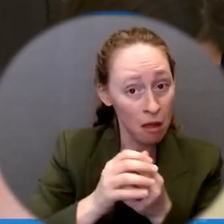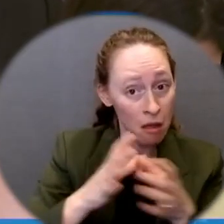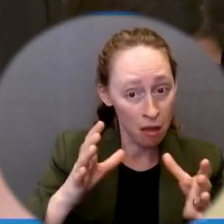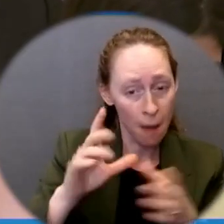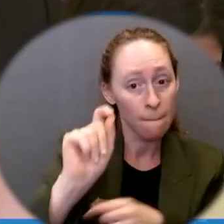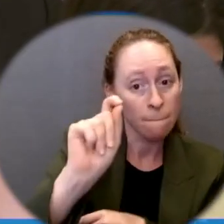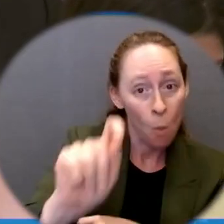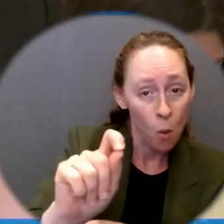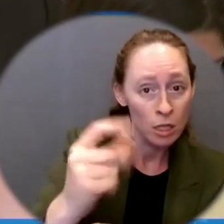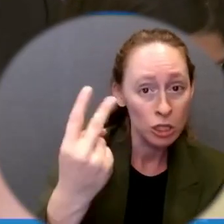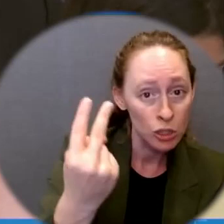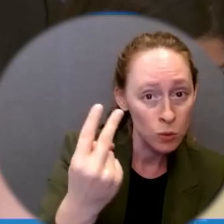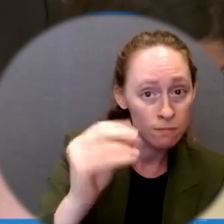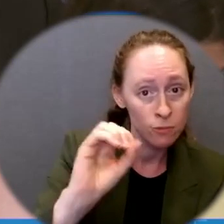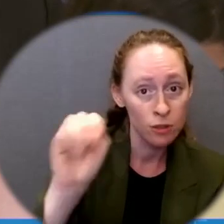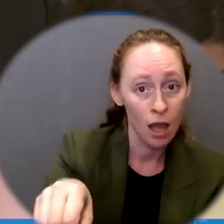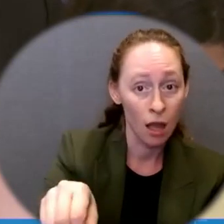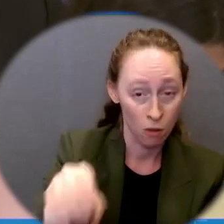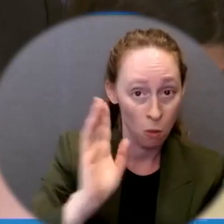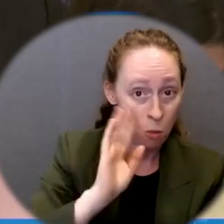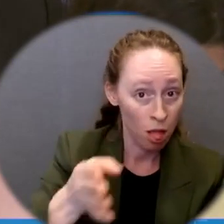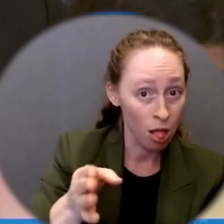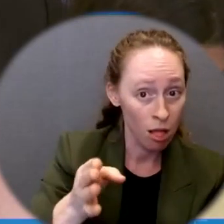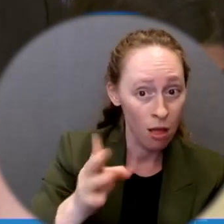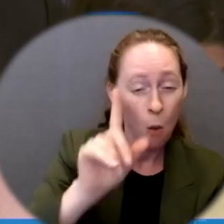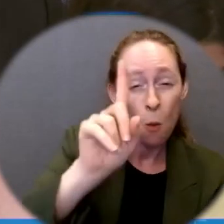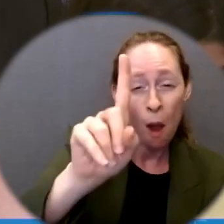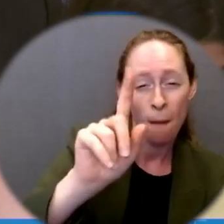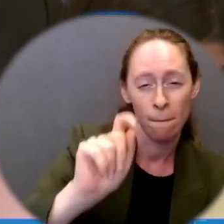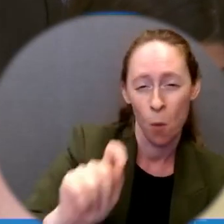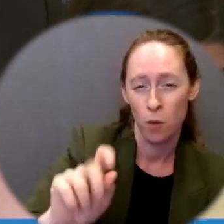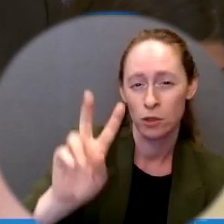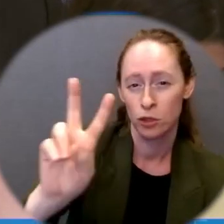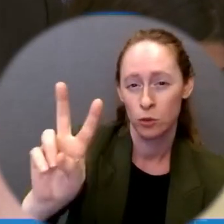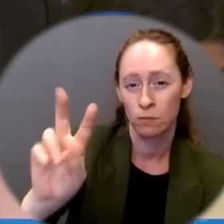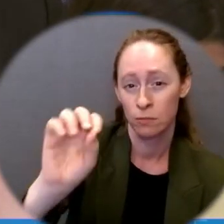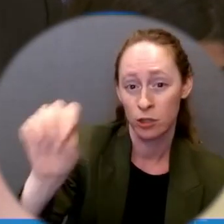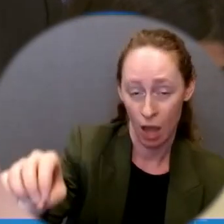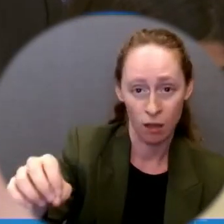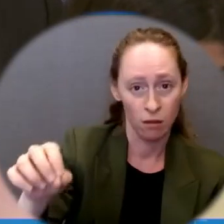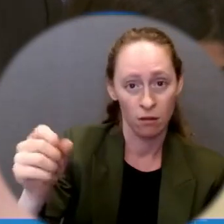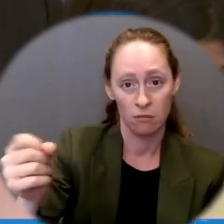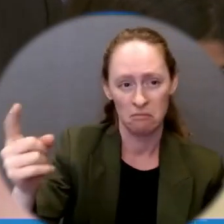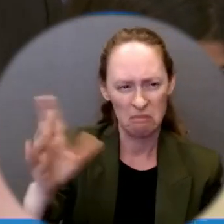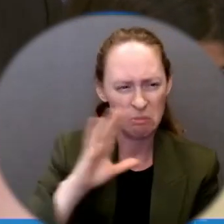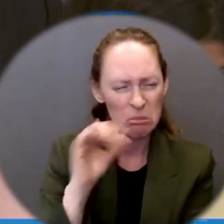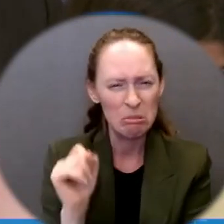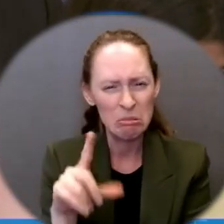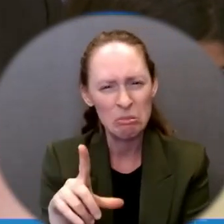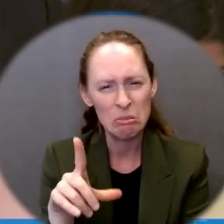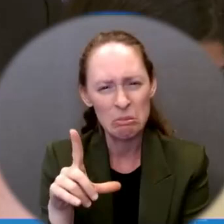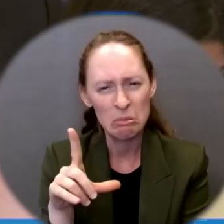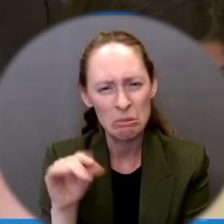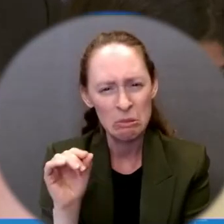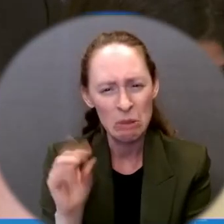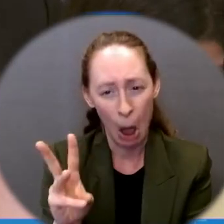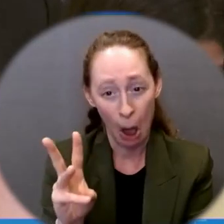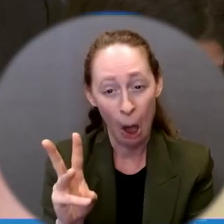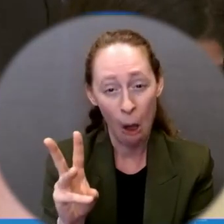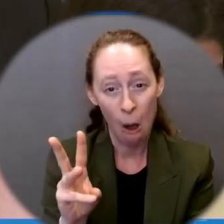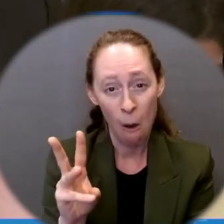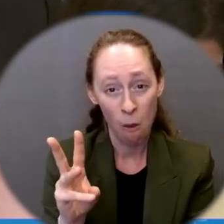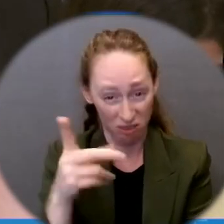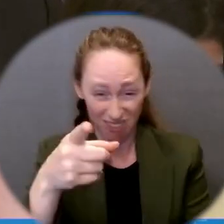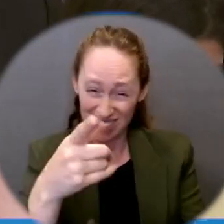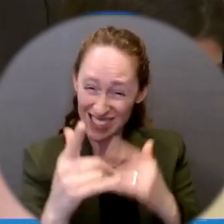just 0.2% this year and 1.2% next year, which is pretty slow growth. And I'm just curious, is this the stable growth